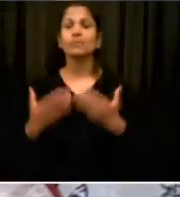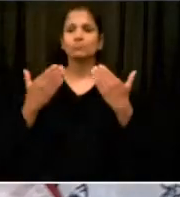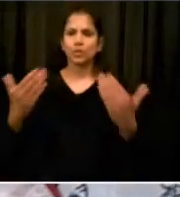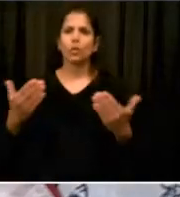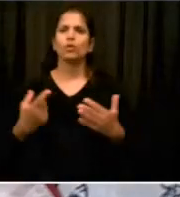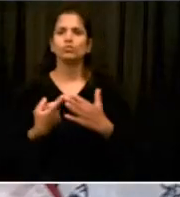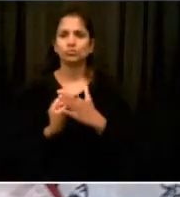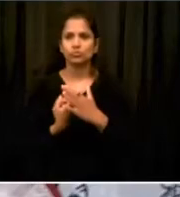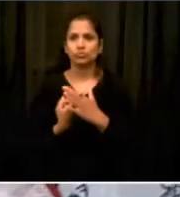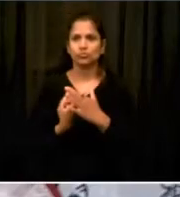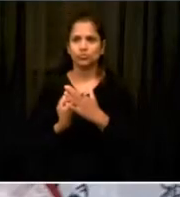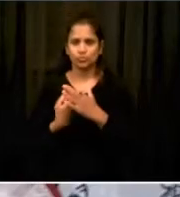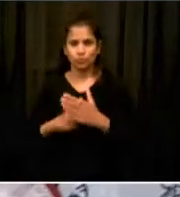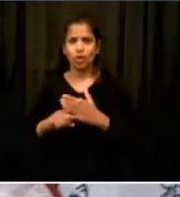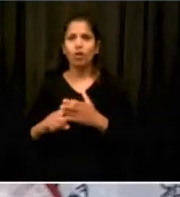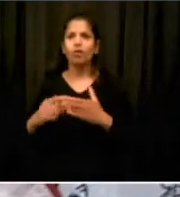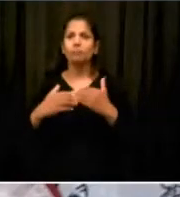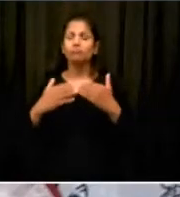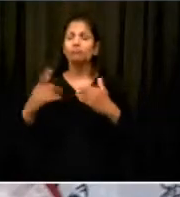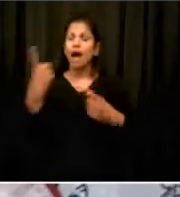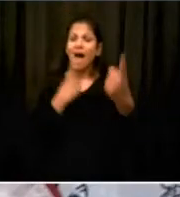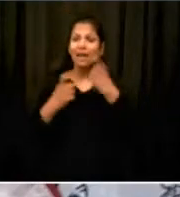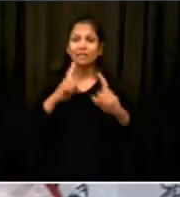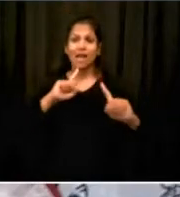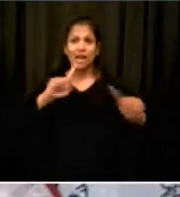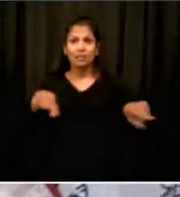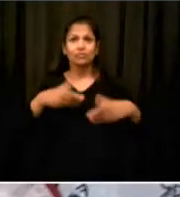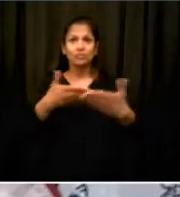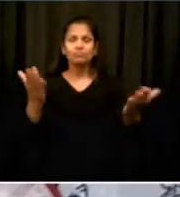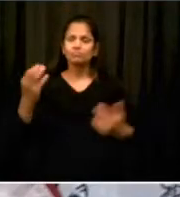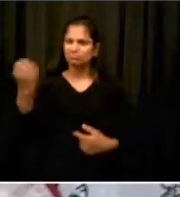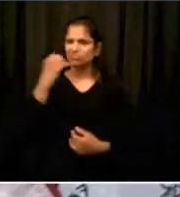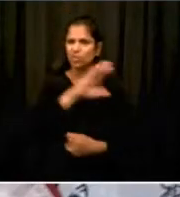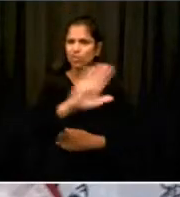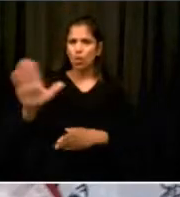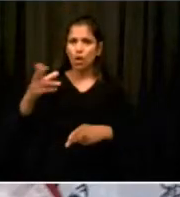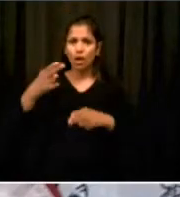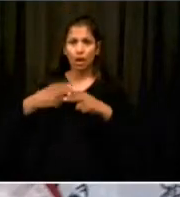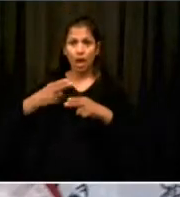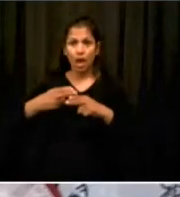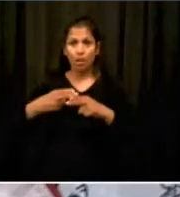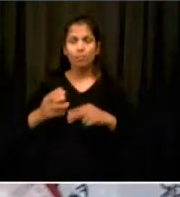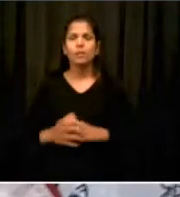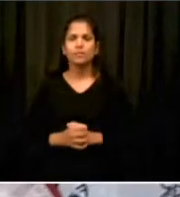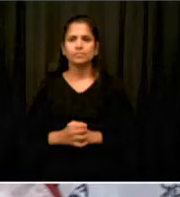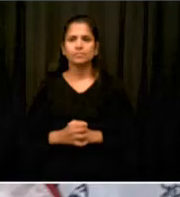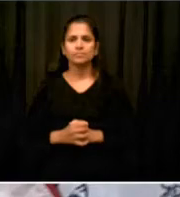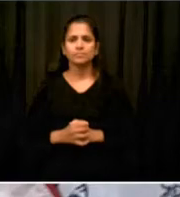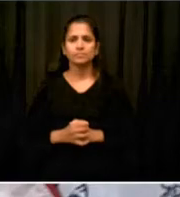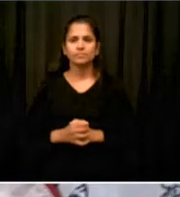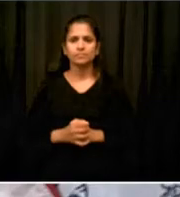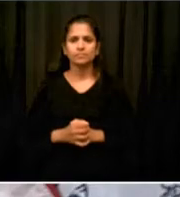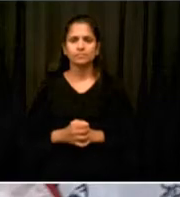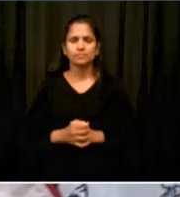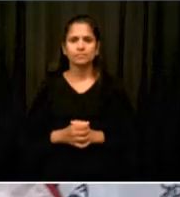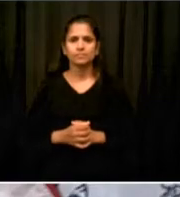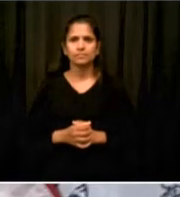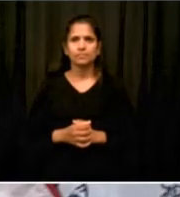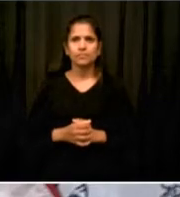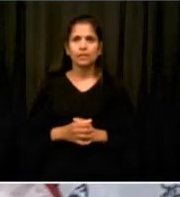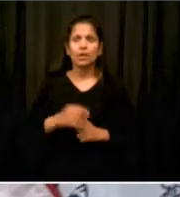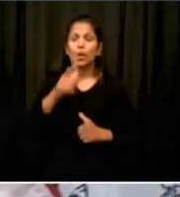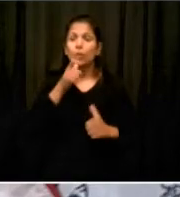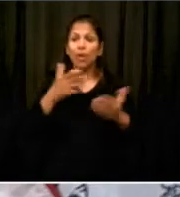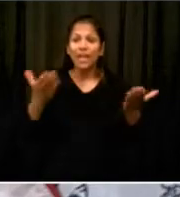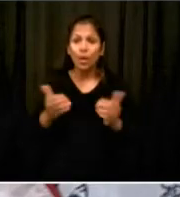outlet of each journalist. Hi, all. We have with us here today New York City Census 2020